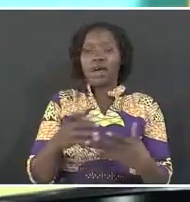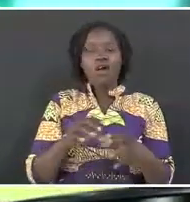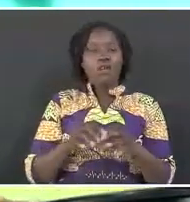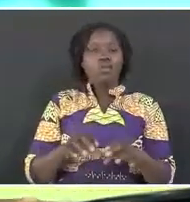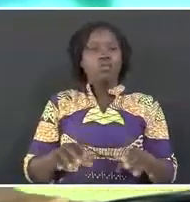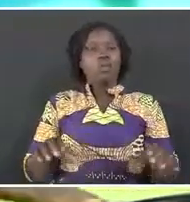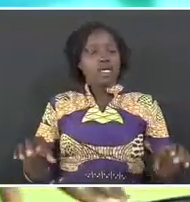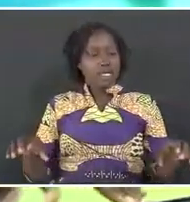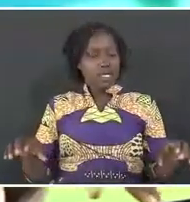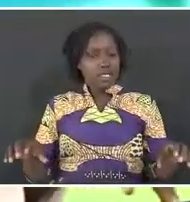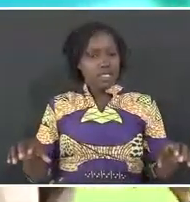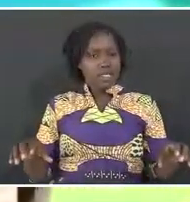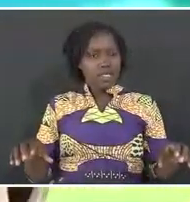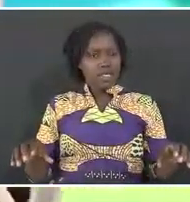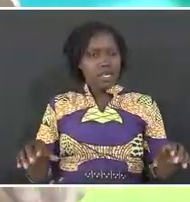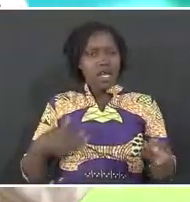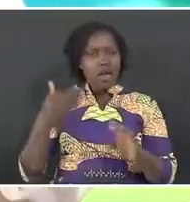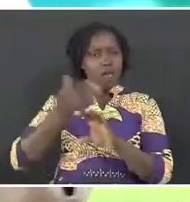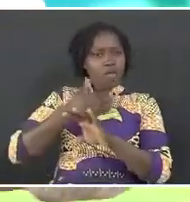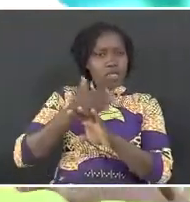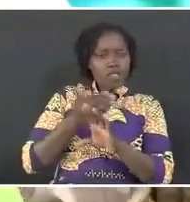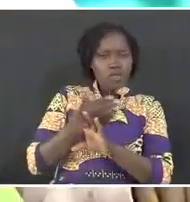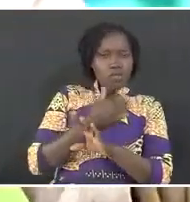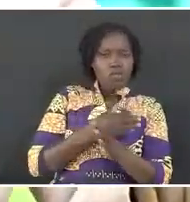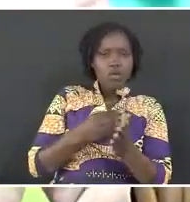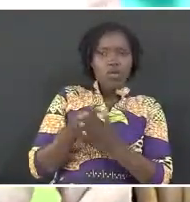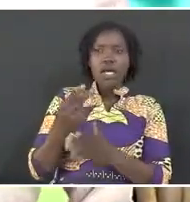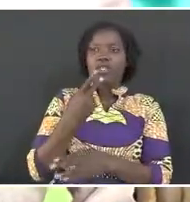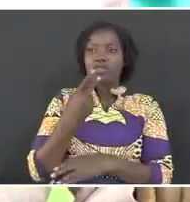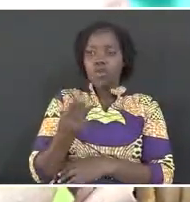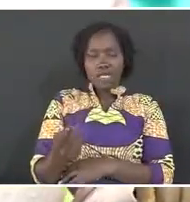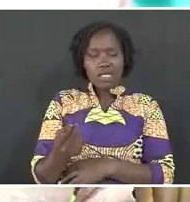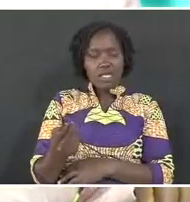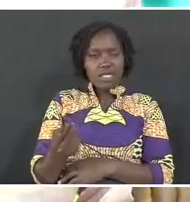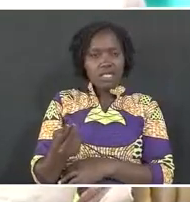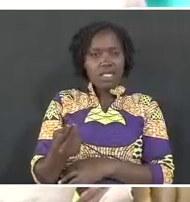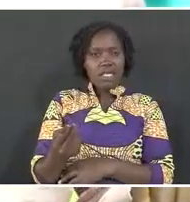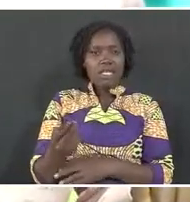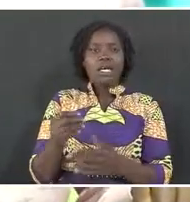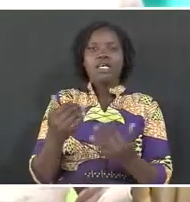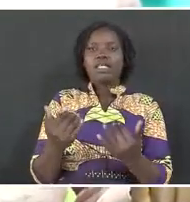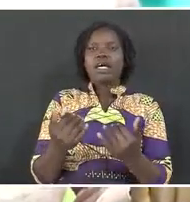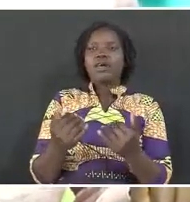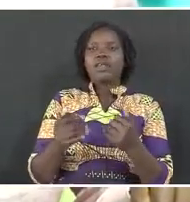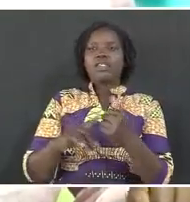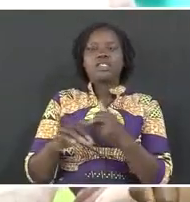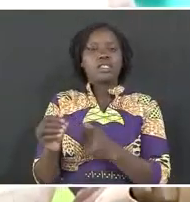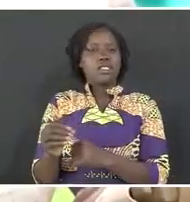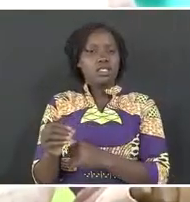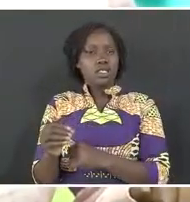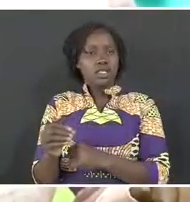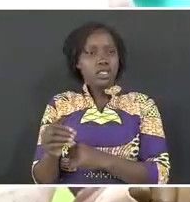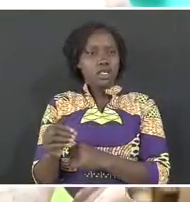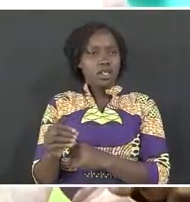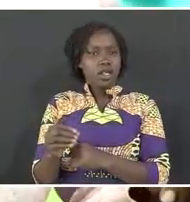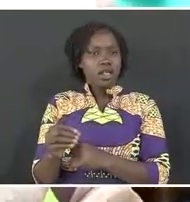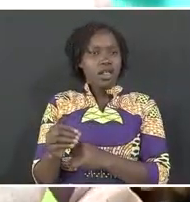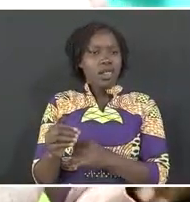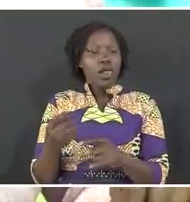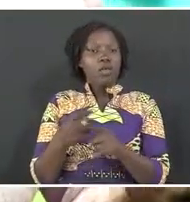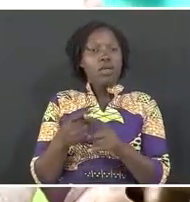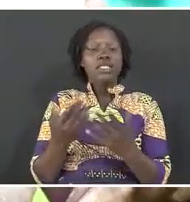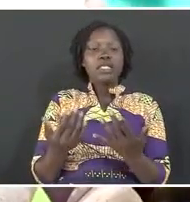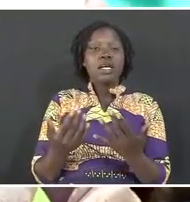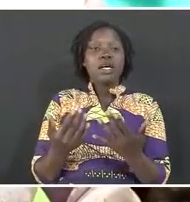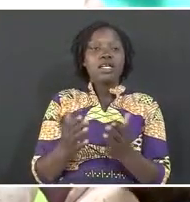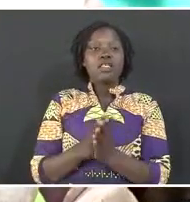market. Potatoes that I used to buy at 200 shillings is 60 bob. But surprisingly, even when